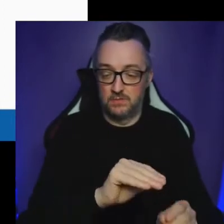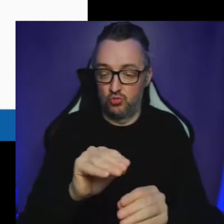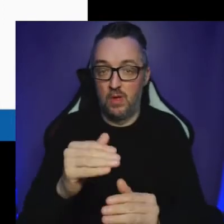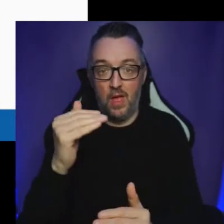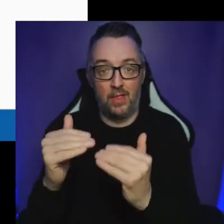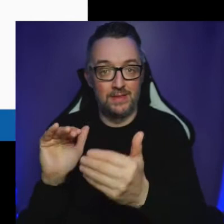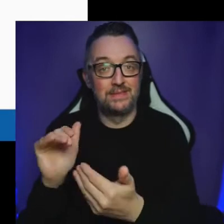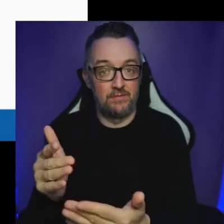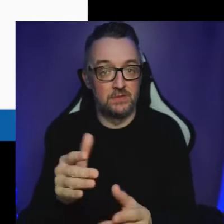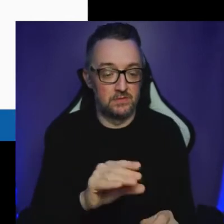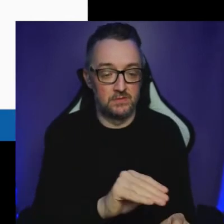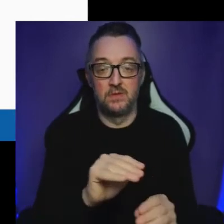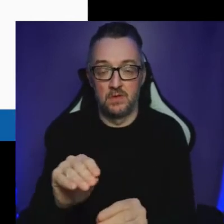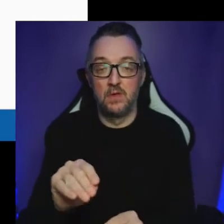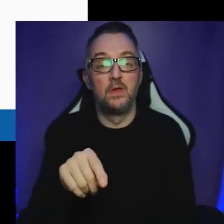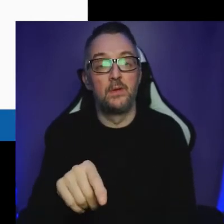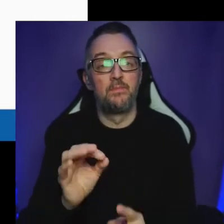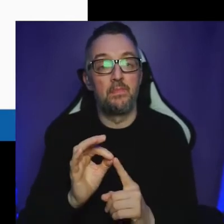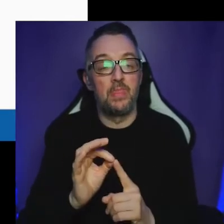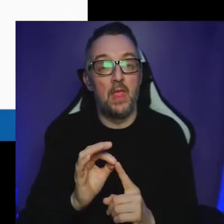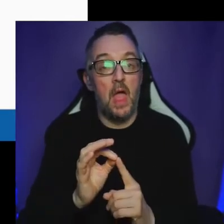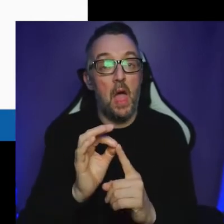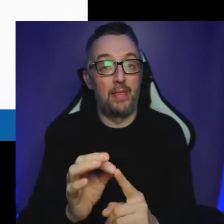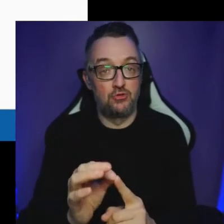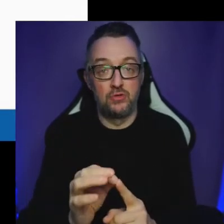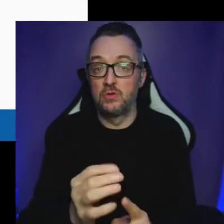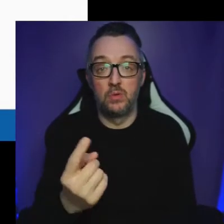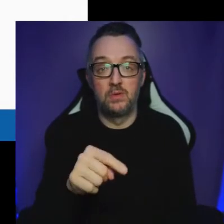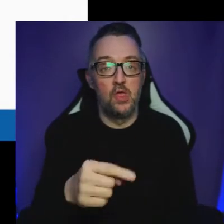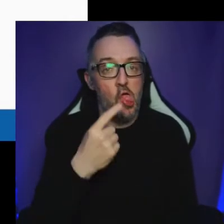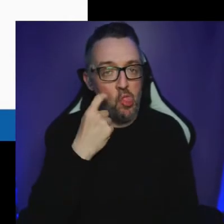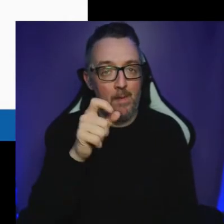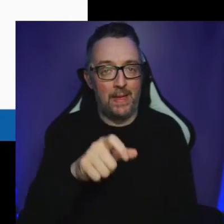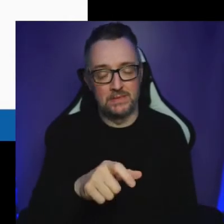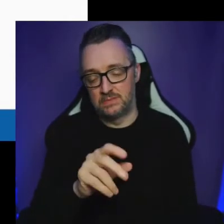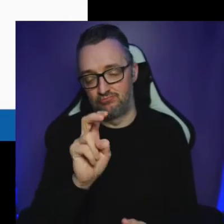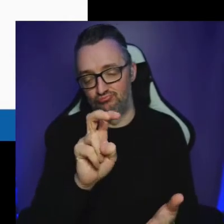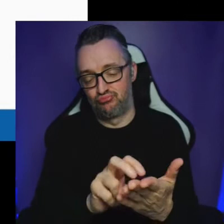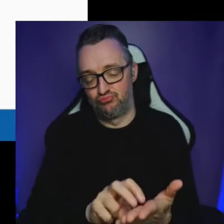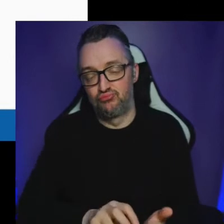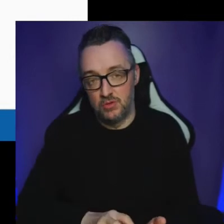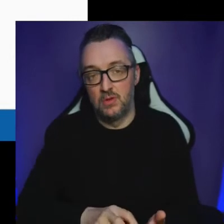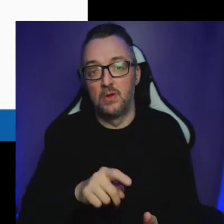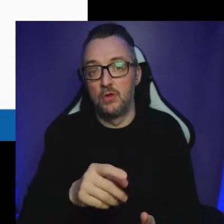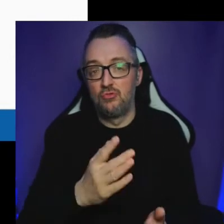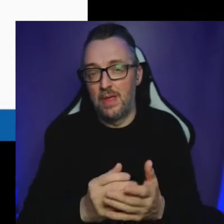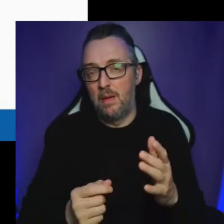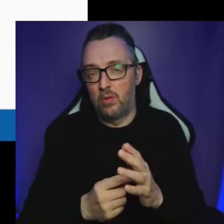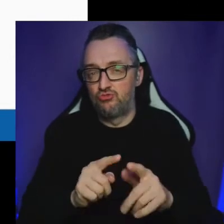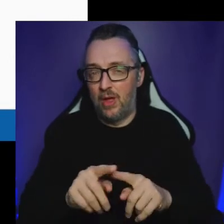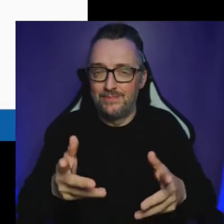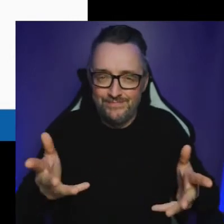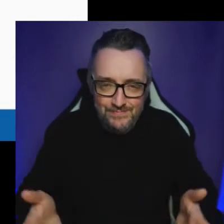and the goal was to have the application driven as much as possible by the young person. That was a key part to it. It was to try and get